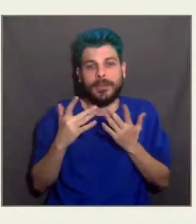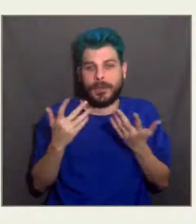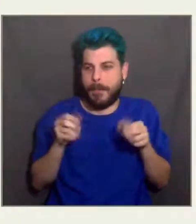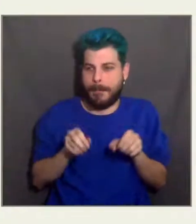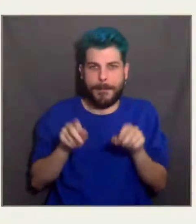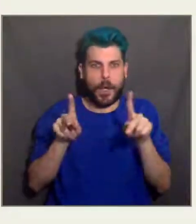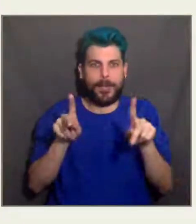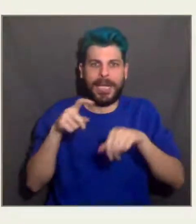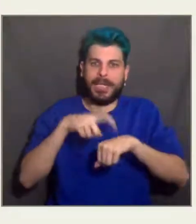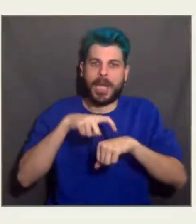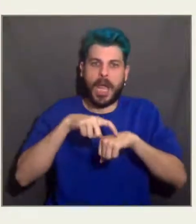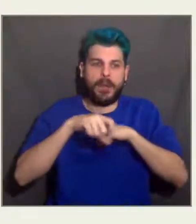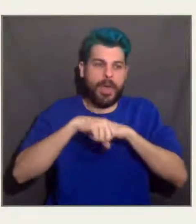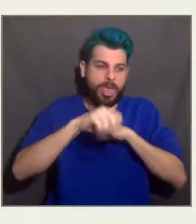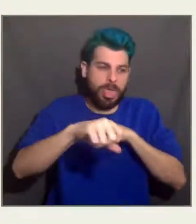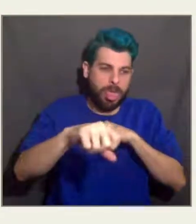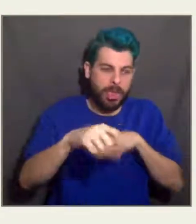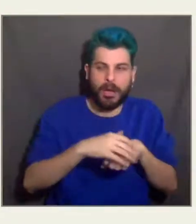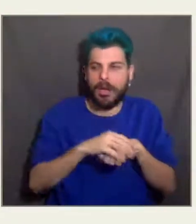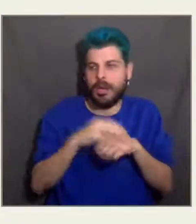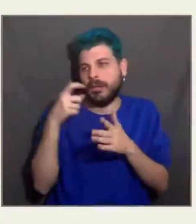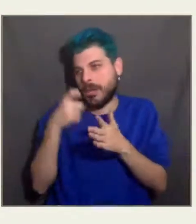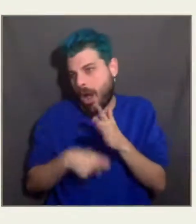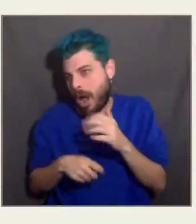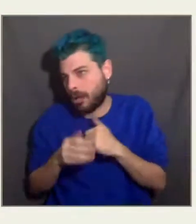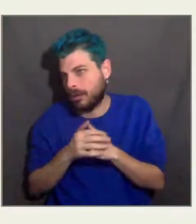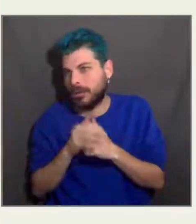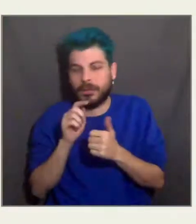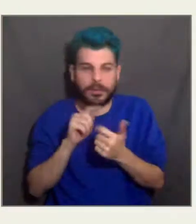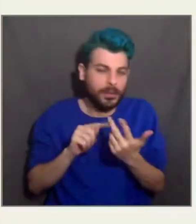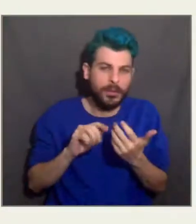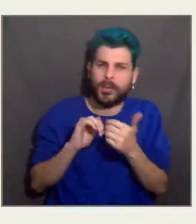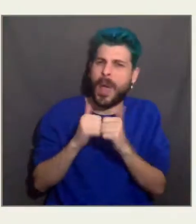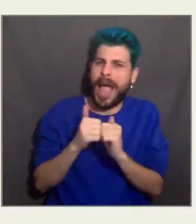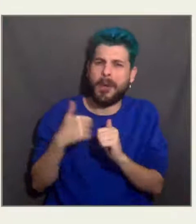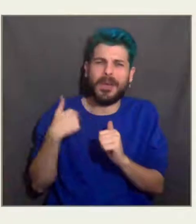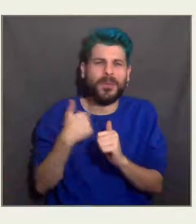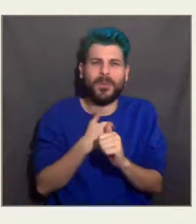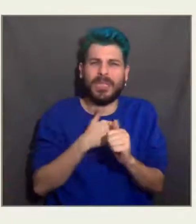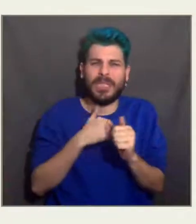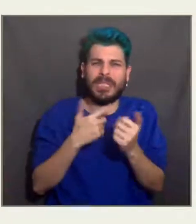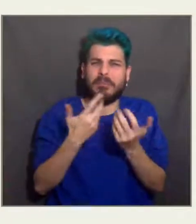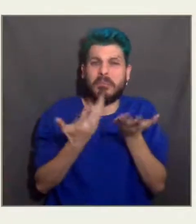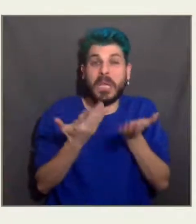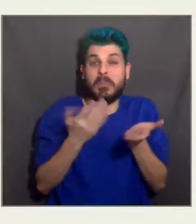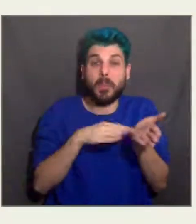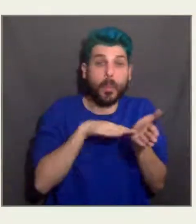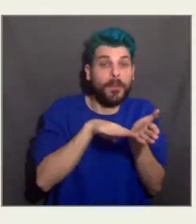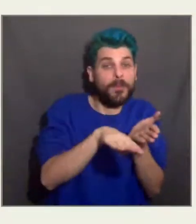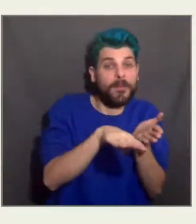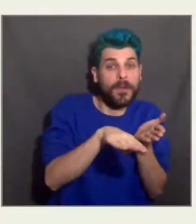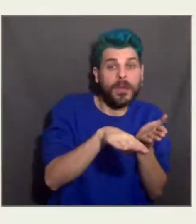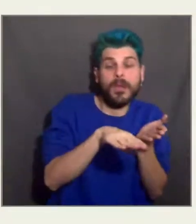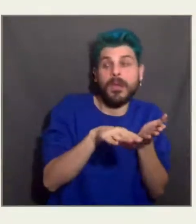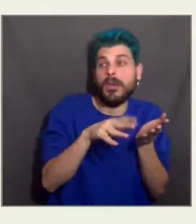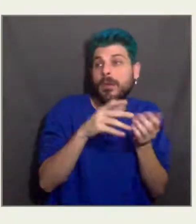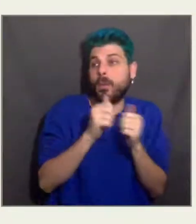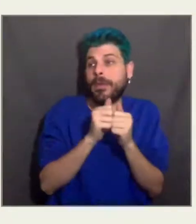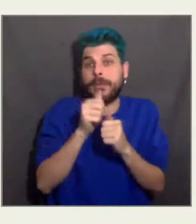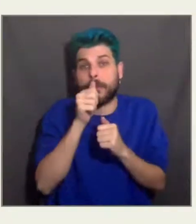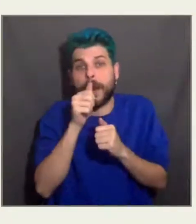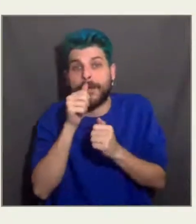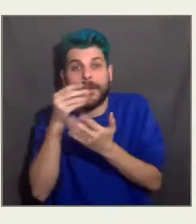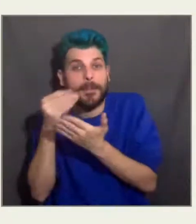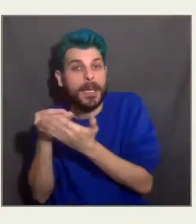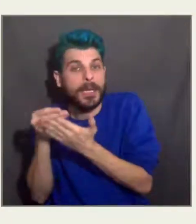reduce those costs in collaboration with the private sector so that while the public doesn't lose